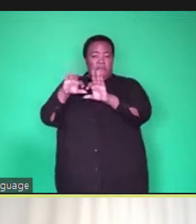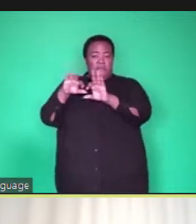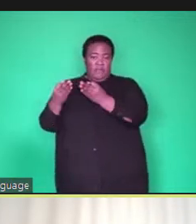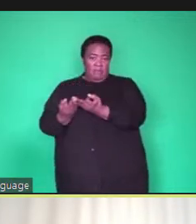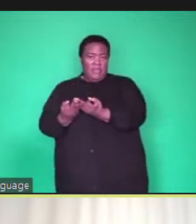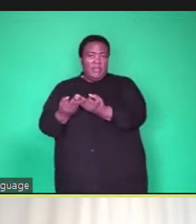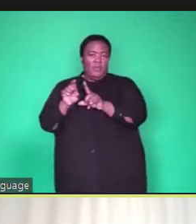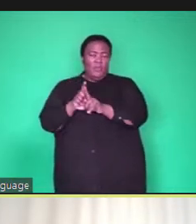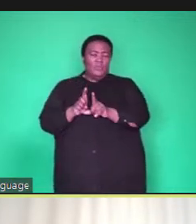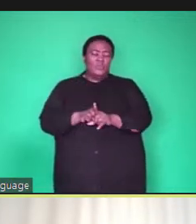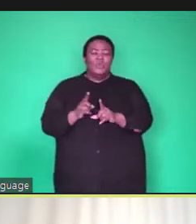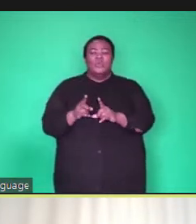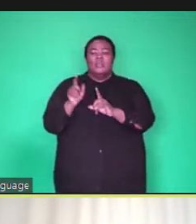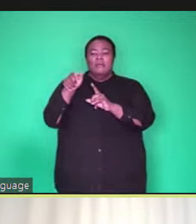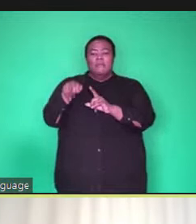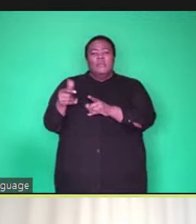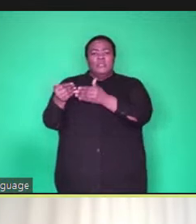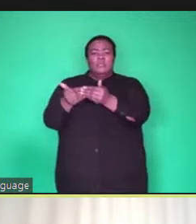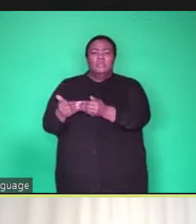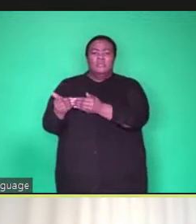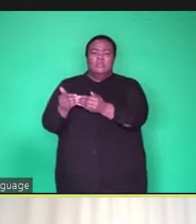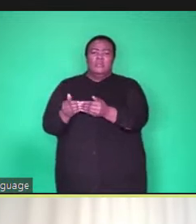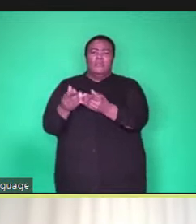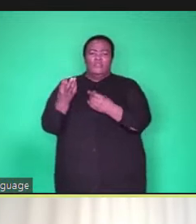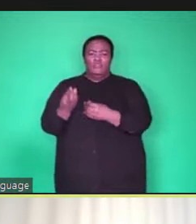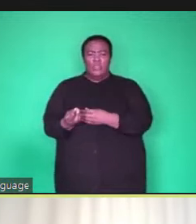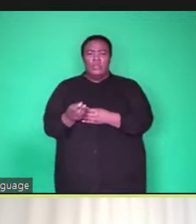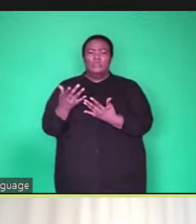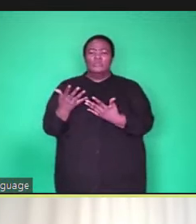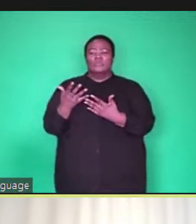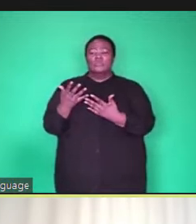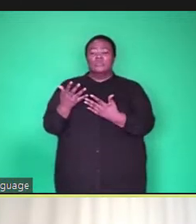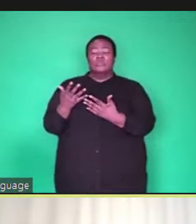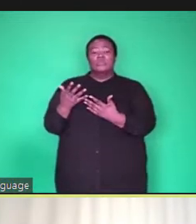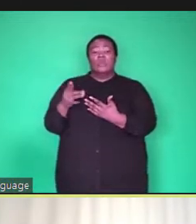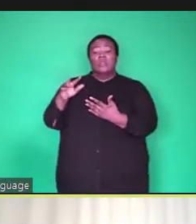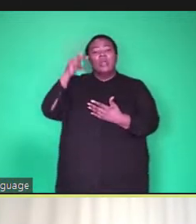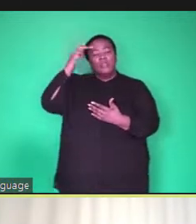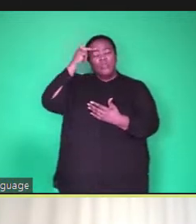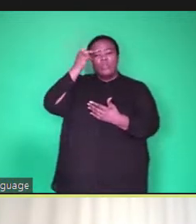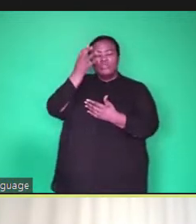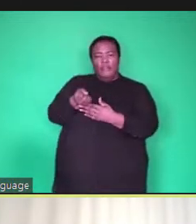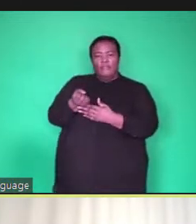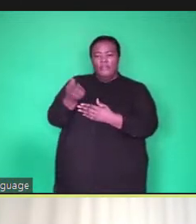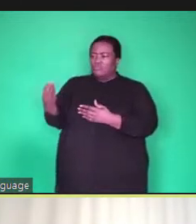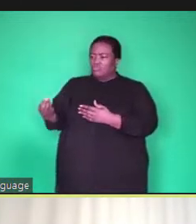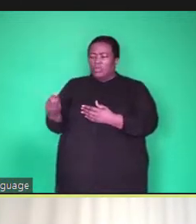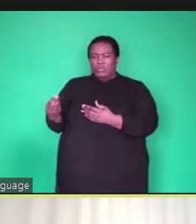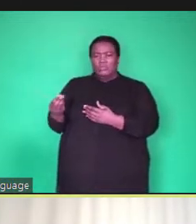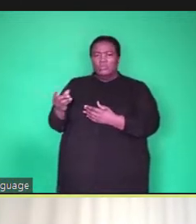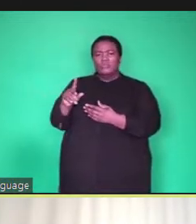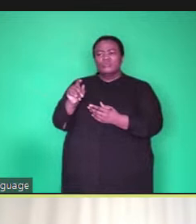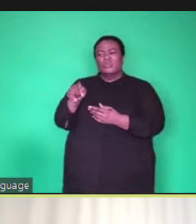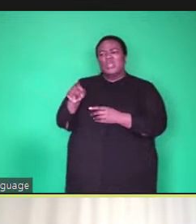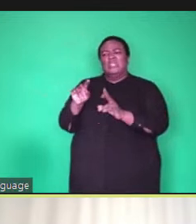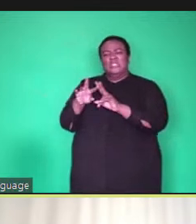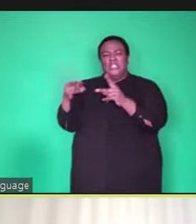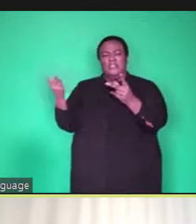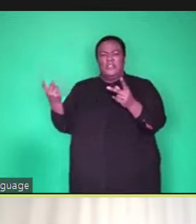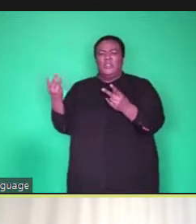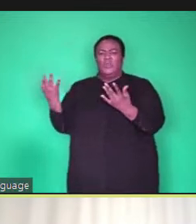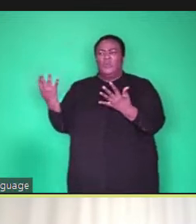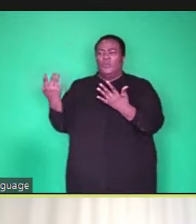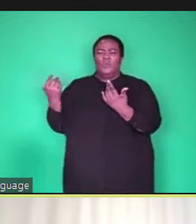or caregiver or of the child or another household member who has knowledge of the child, which is slightly different and possibly more reliable